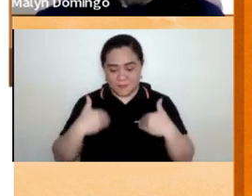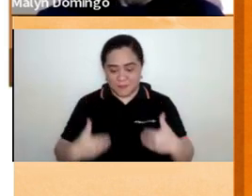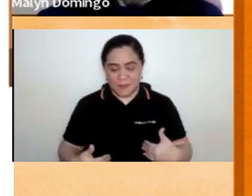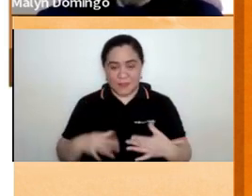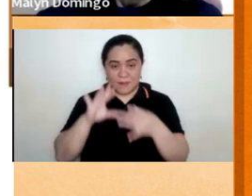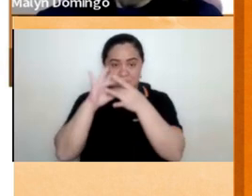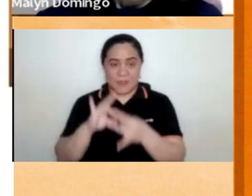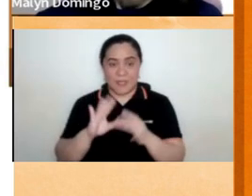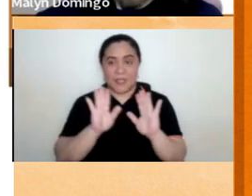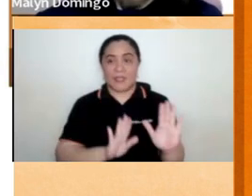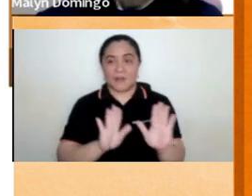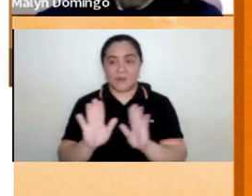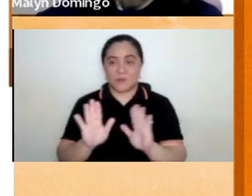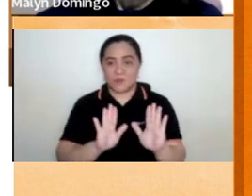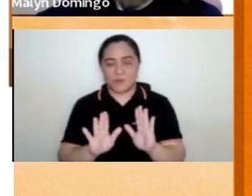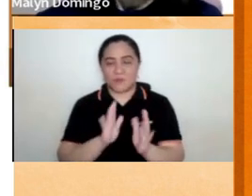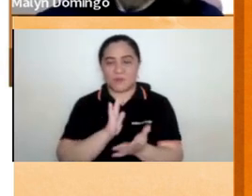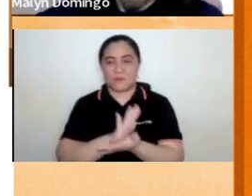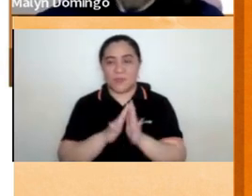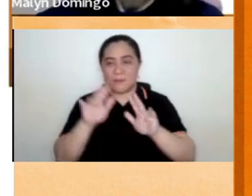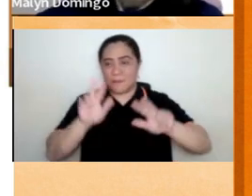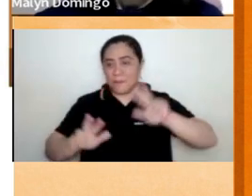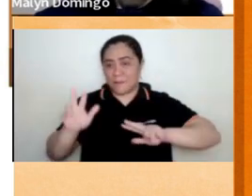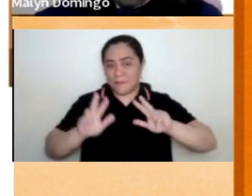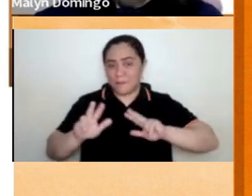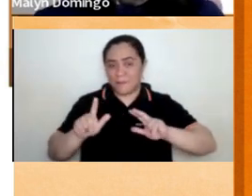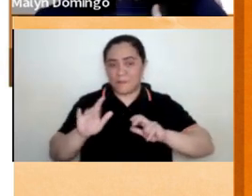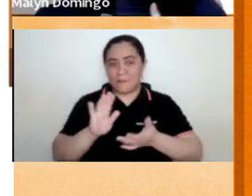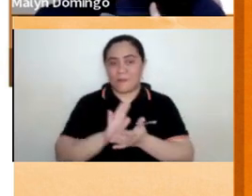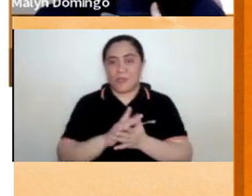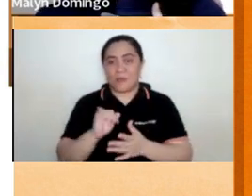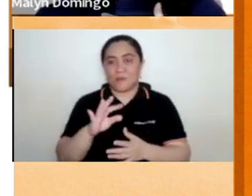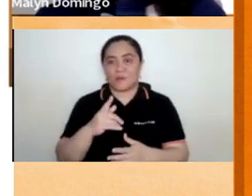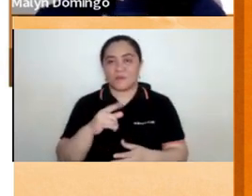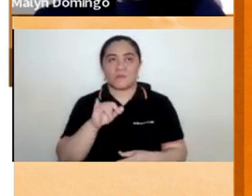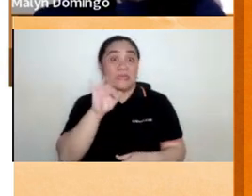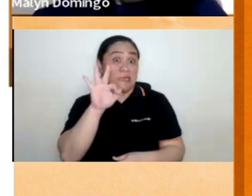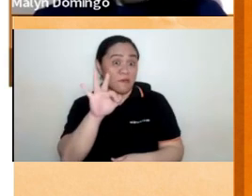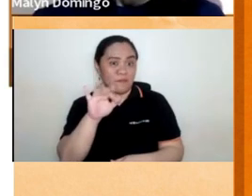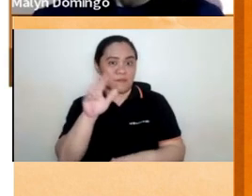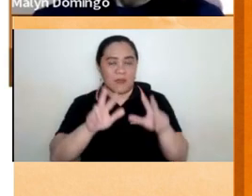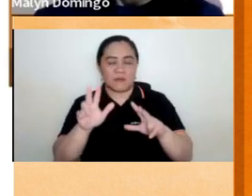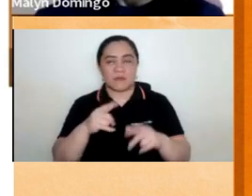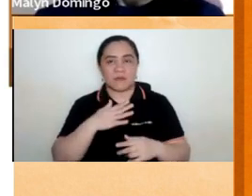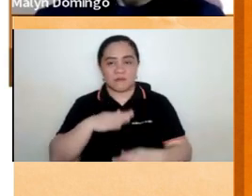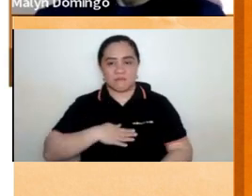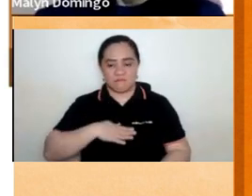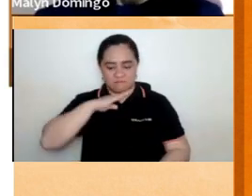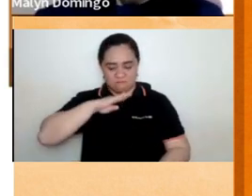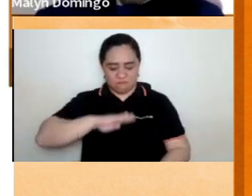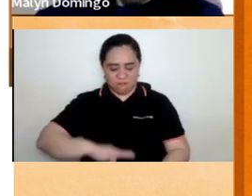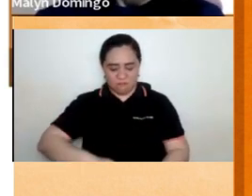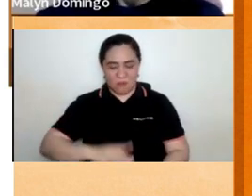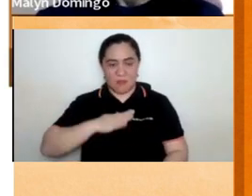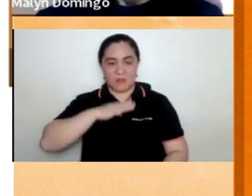Often when we are anxious, our breathing becomes shallow. It's high in our chest, and we forget to breathe